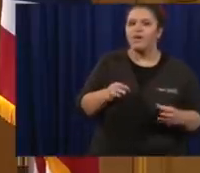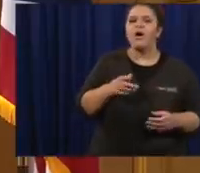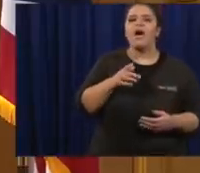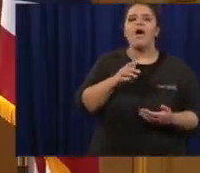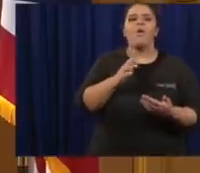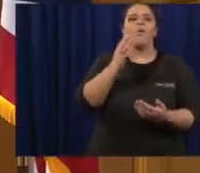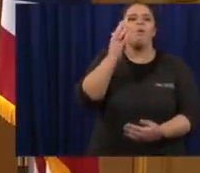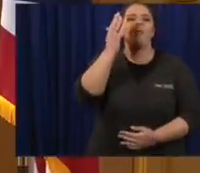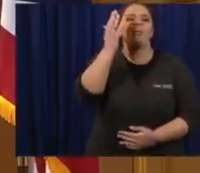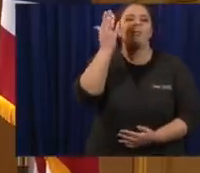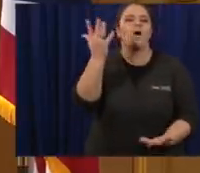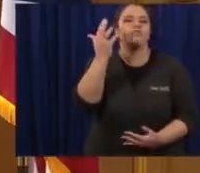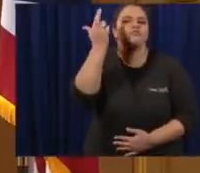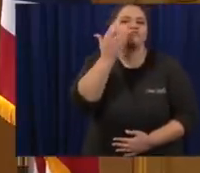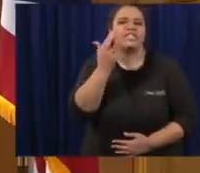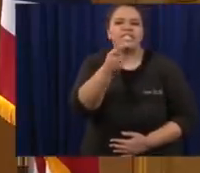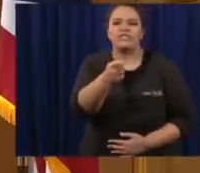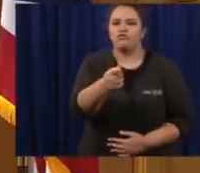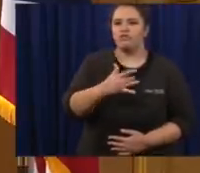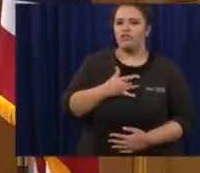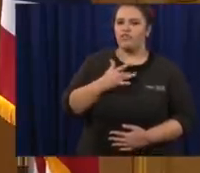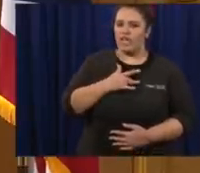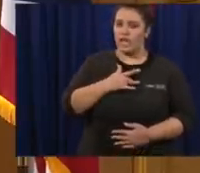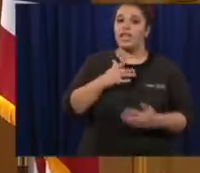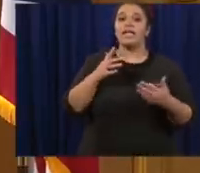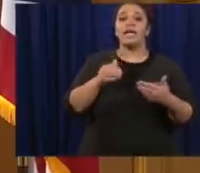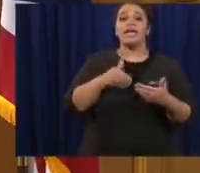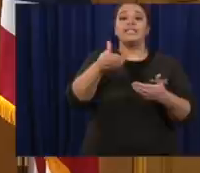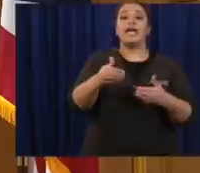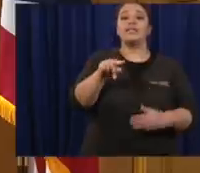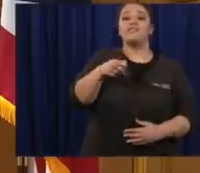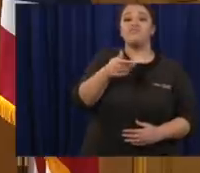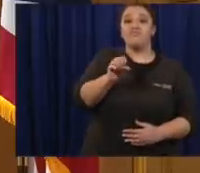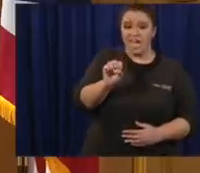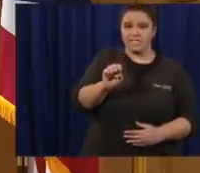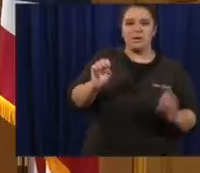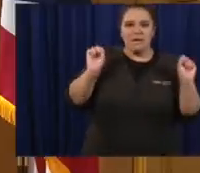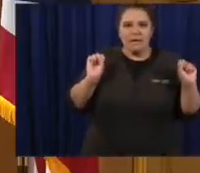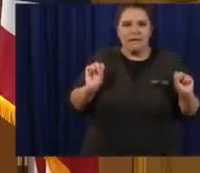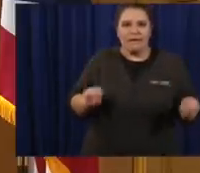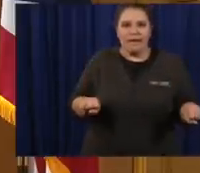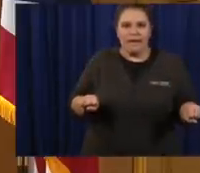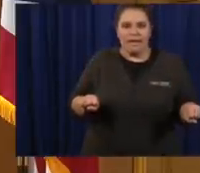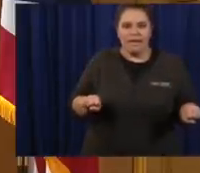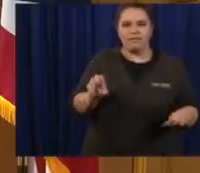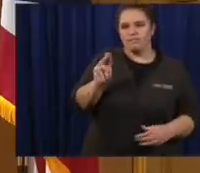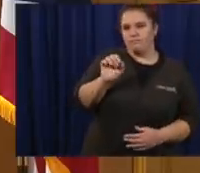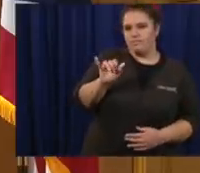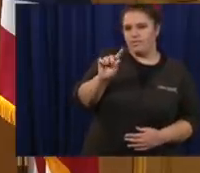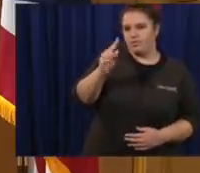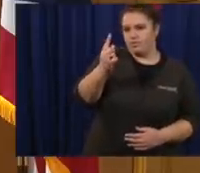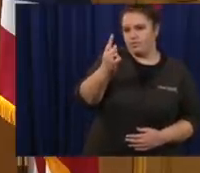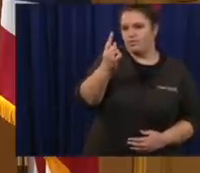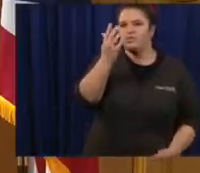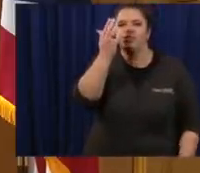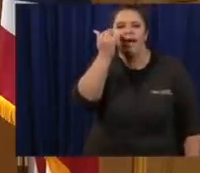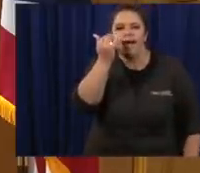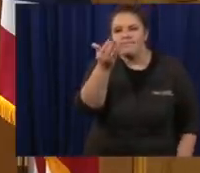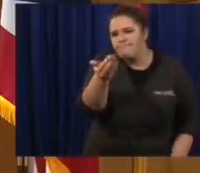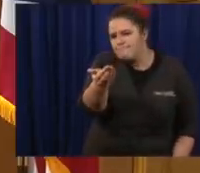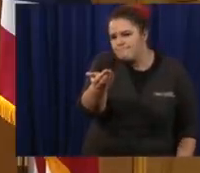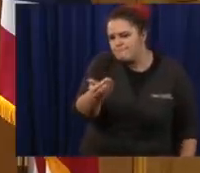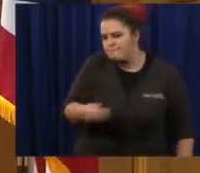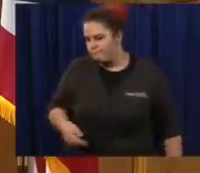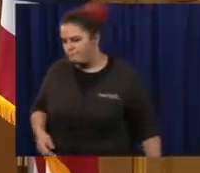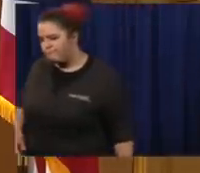into that next phase on May 1st? Well, because we're not switching. That's a good question. Thank you very much. And I know some people are asking